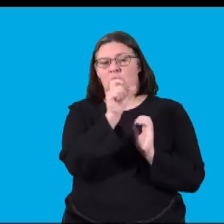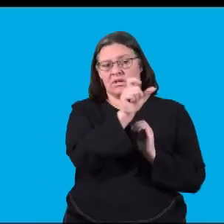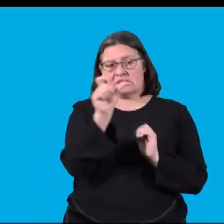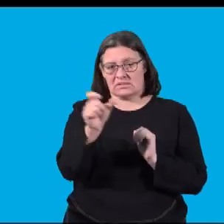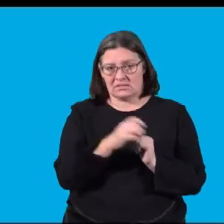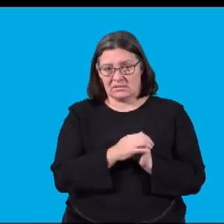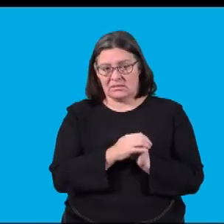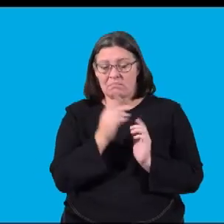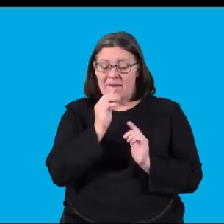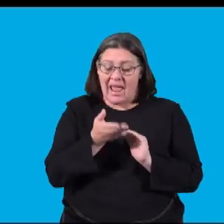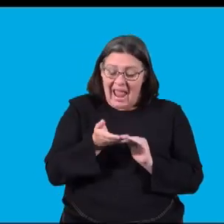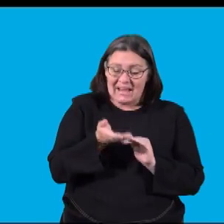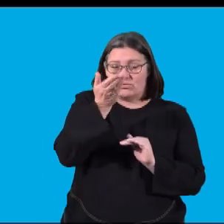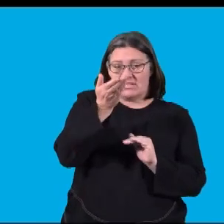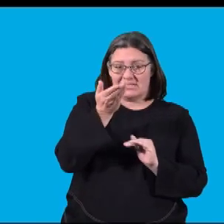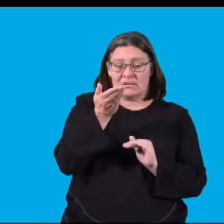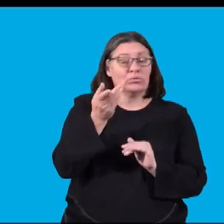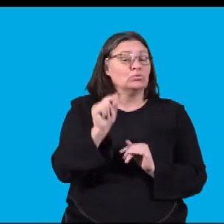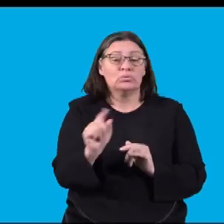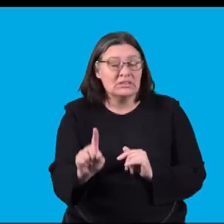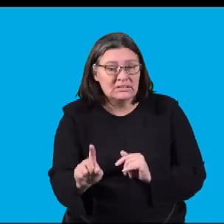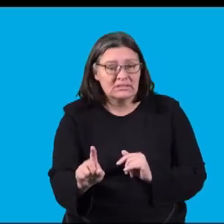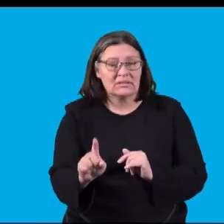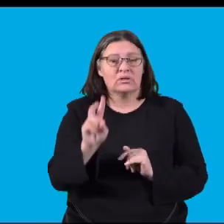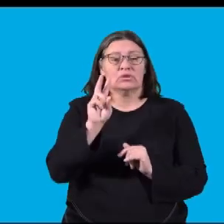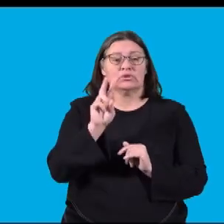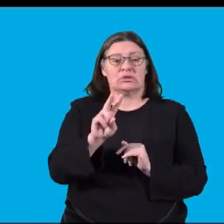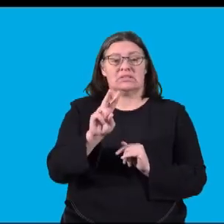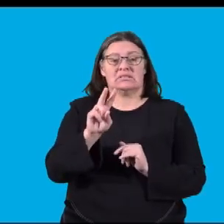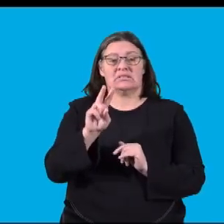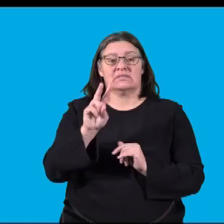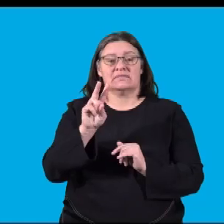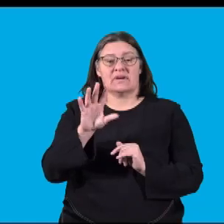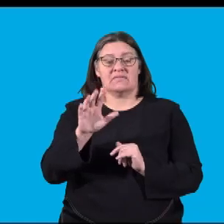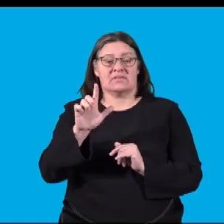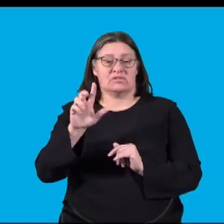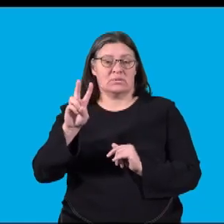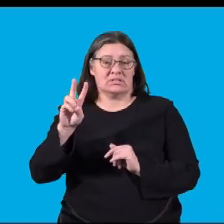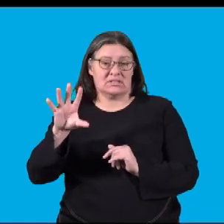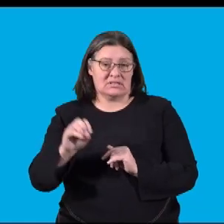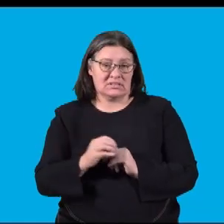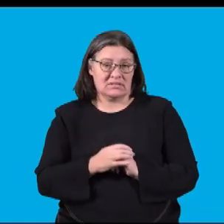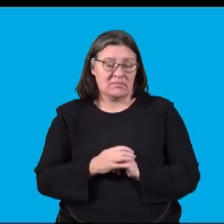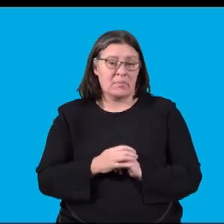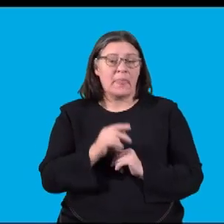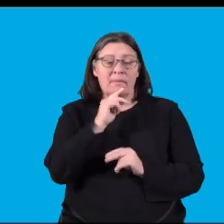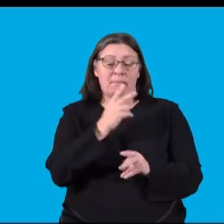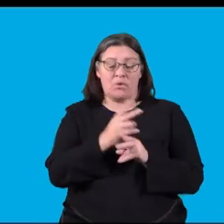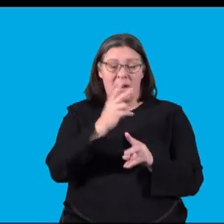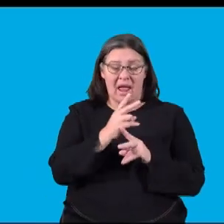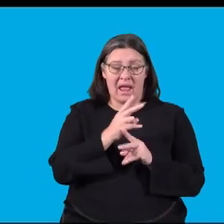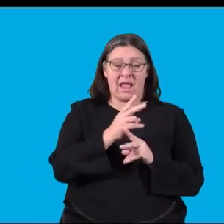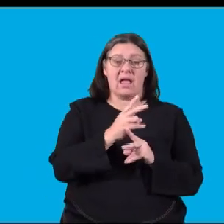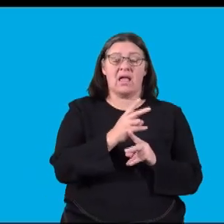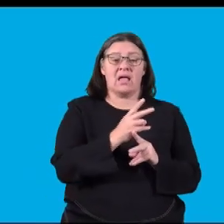words, increased to. Okay? So when I'm preparing my statement of comprehensive income, I